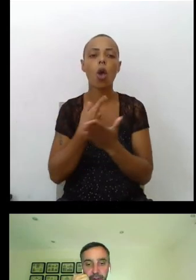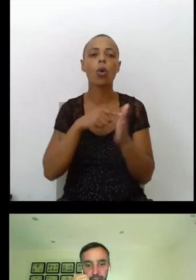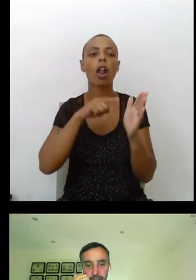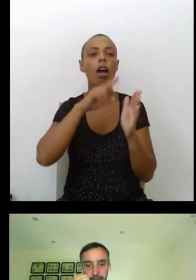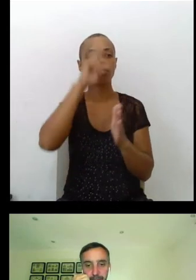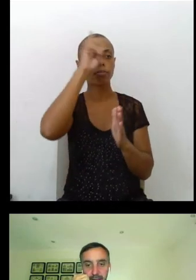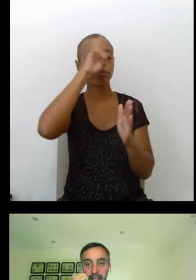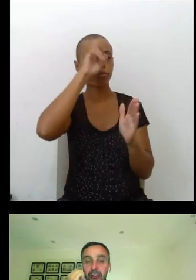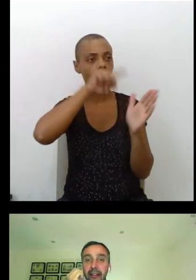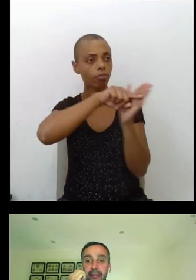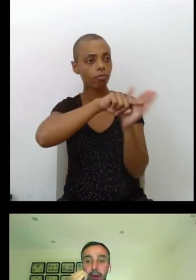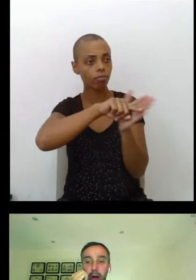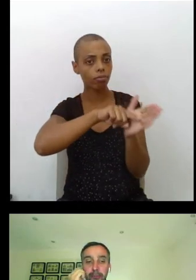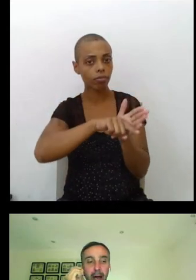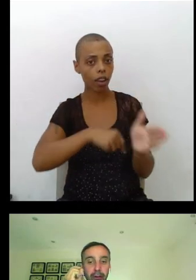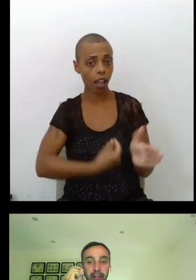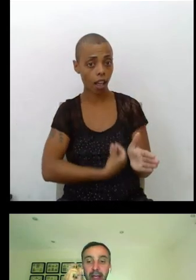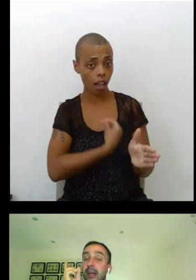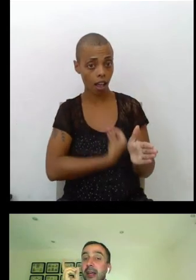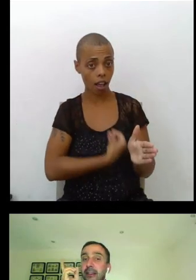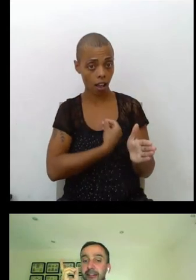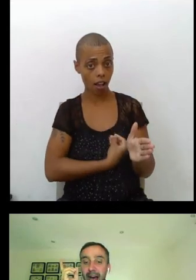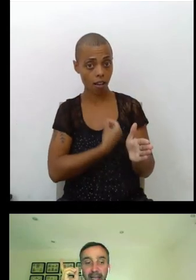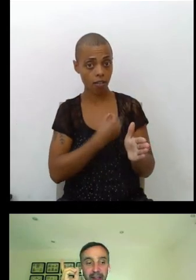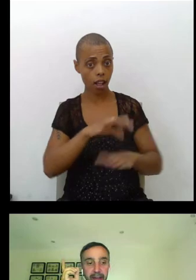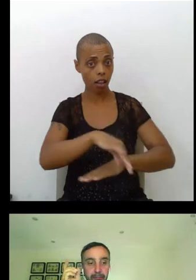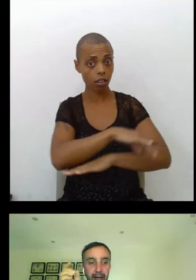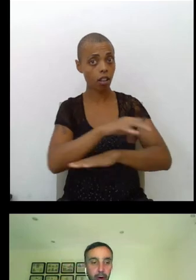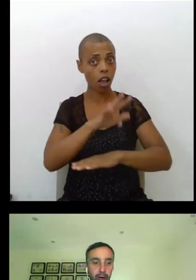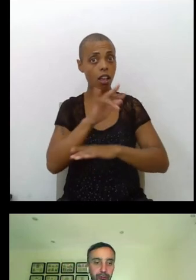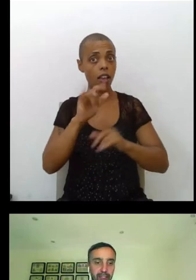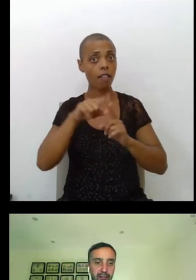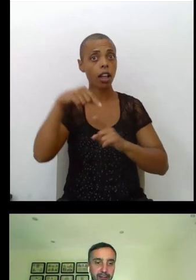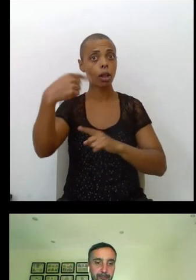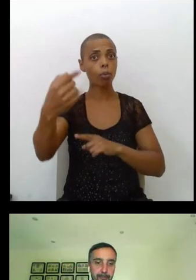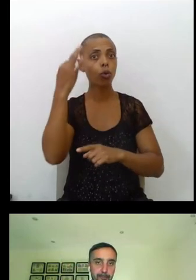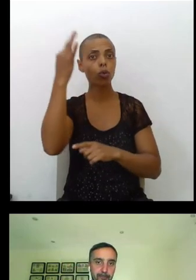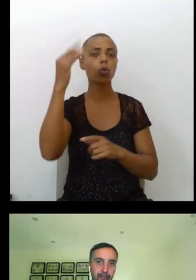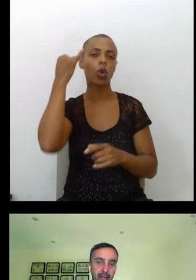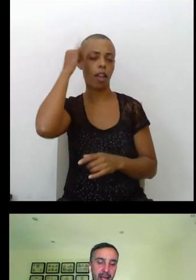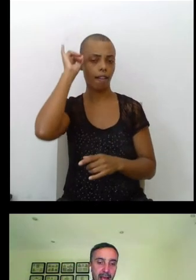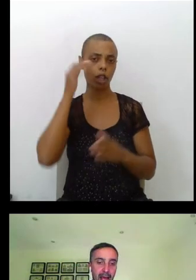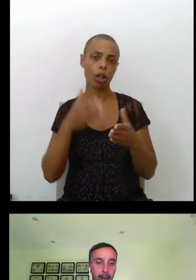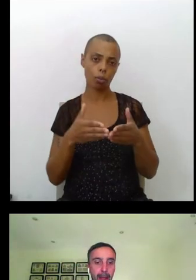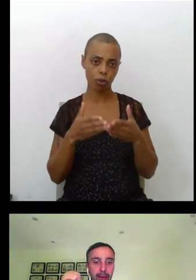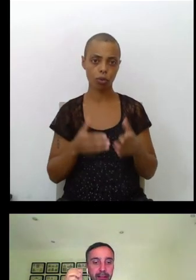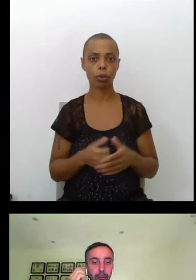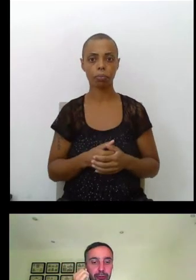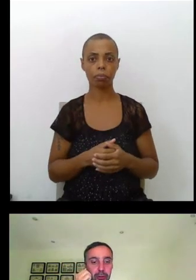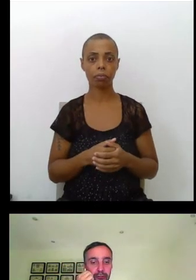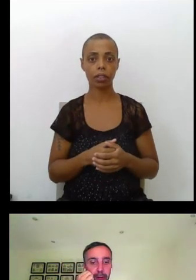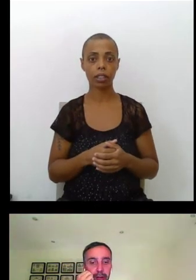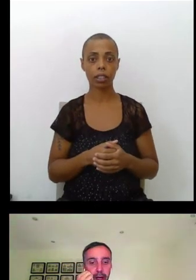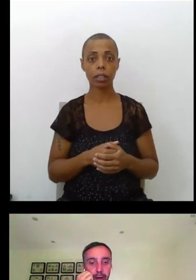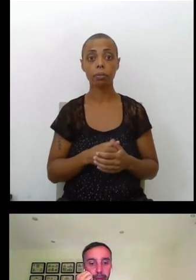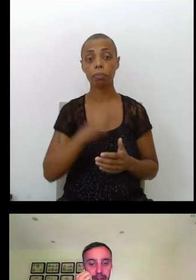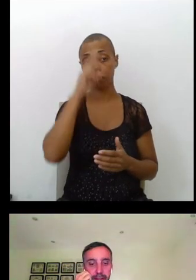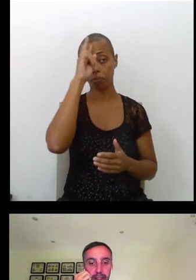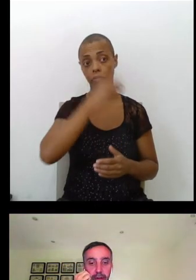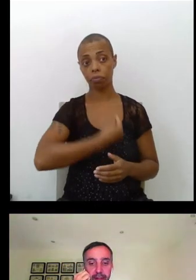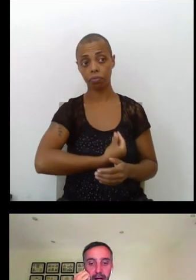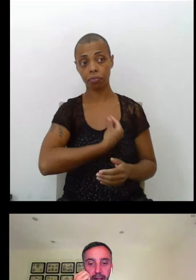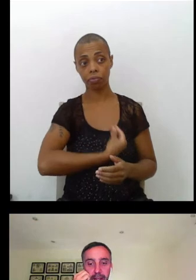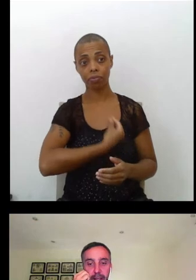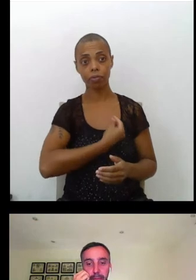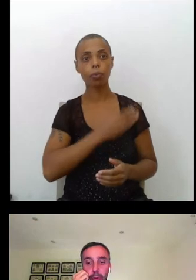be avoided in the future so let's talk about the silent biographies maybe some of you are familiar